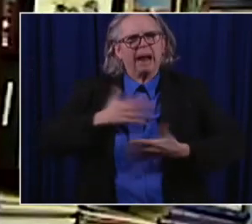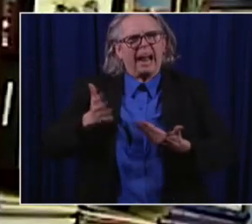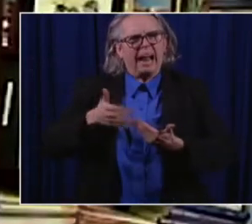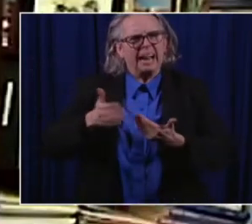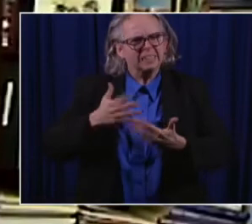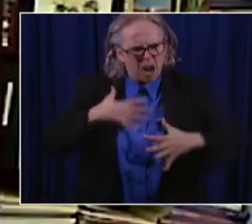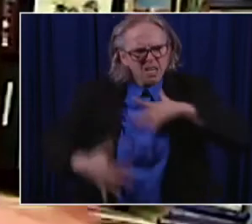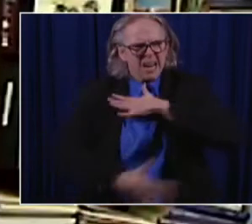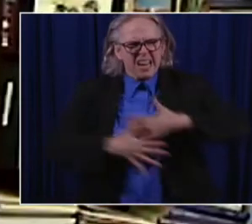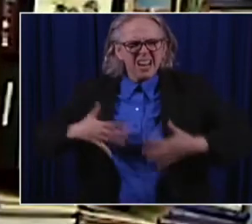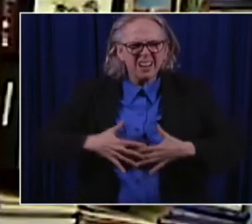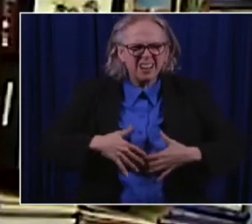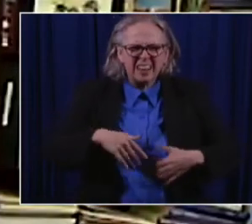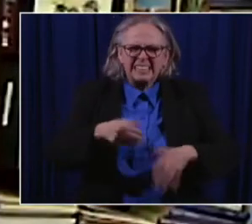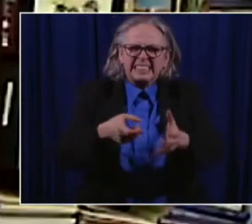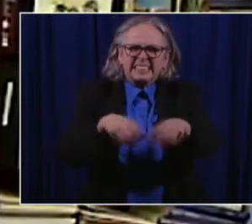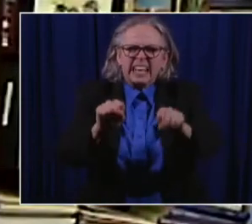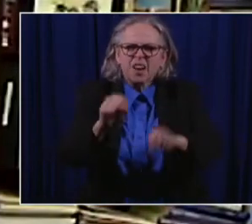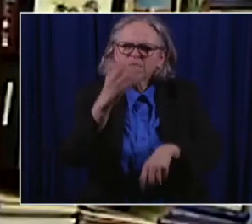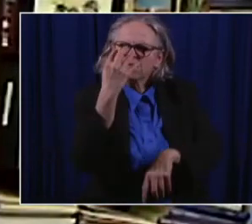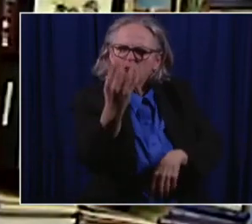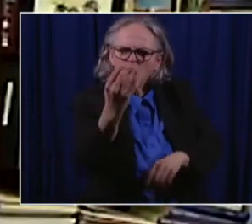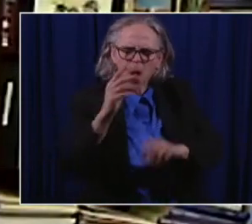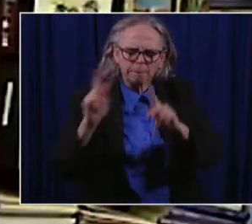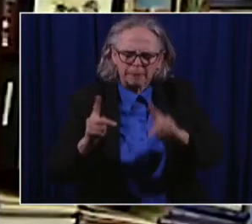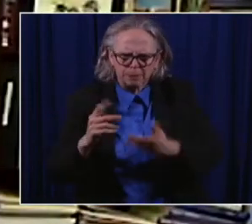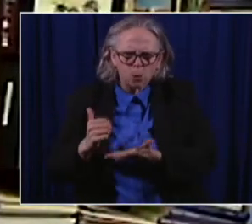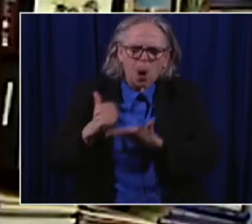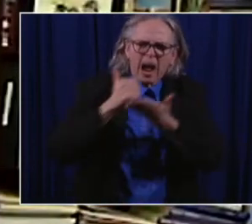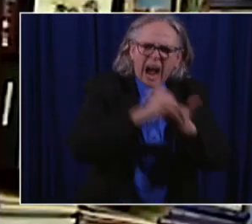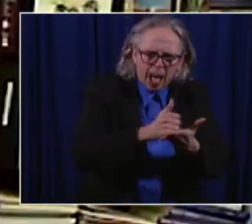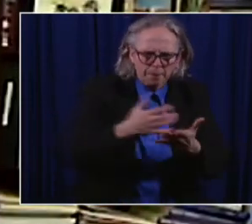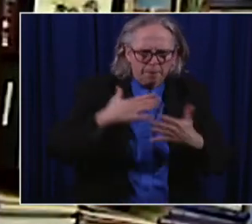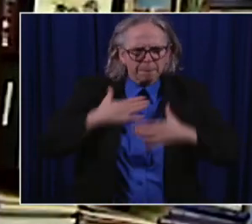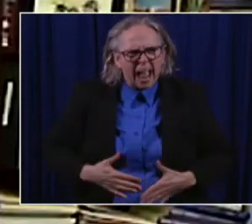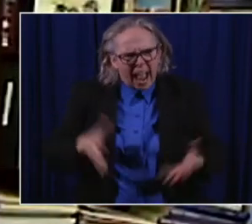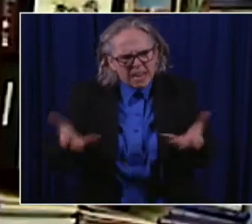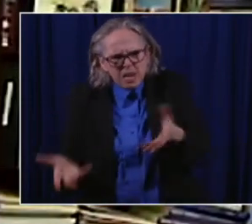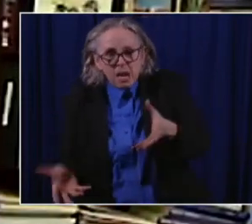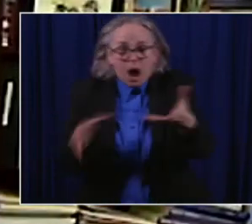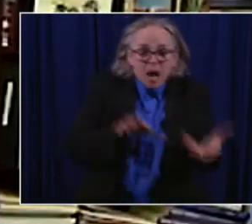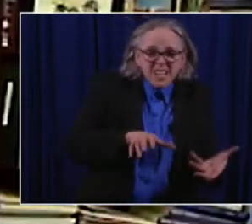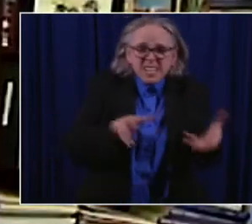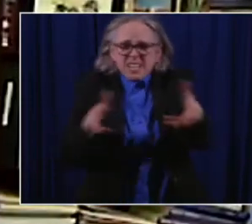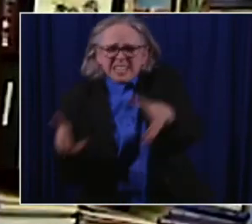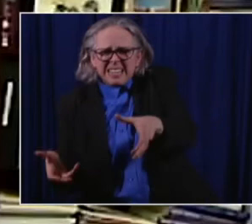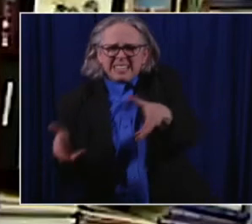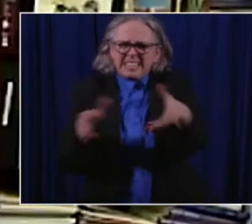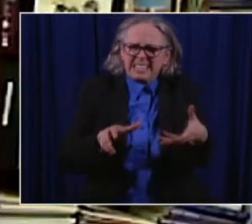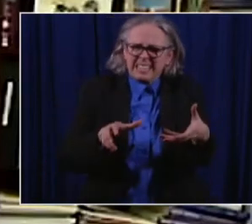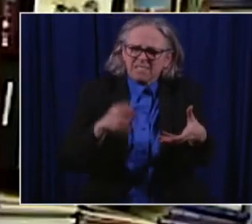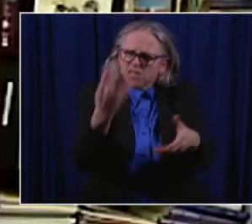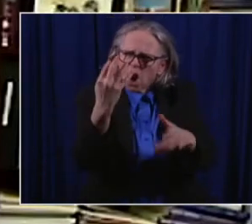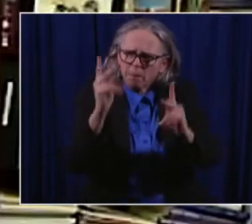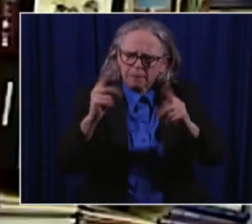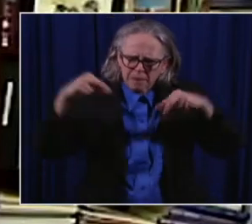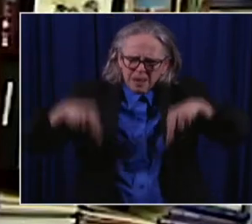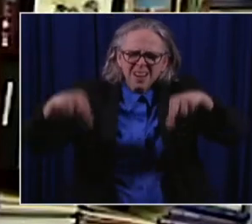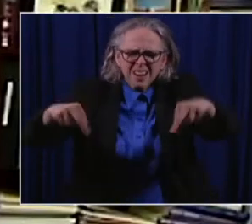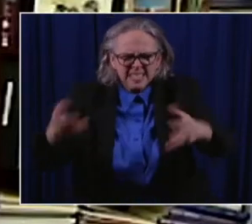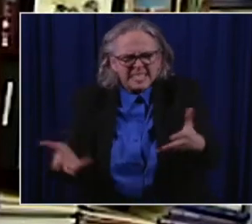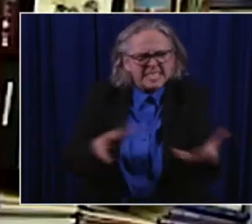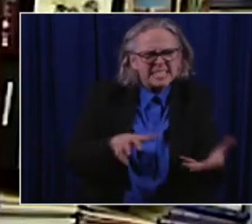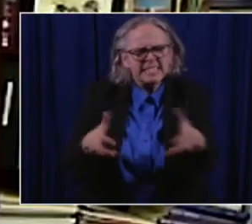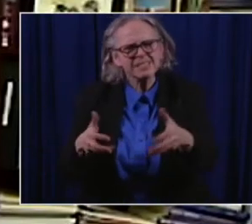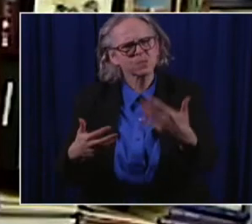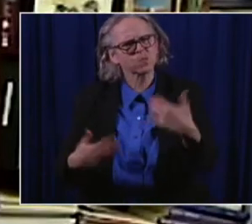in the room to turn the patient over and back. In those intensive care units, 1 out of every 3 patients right now has COVID. If